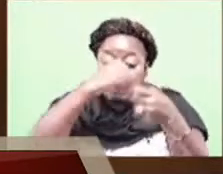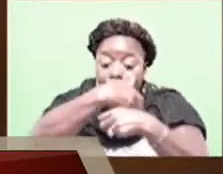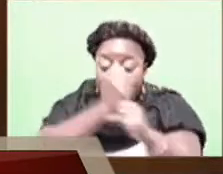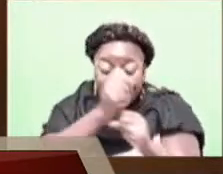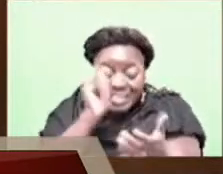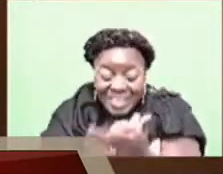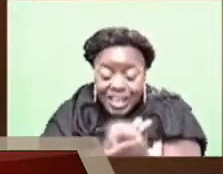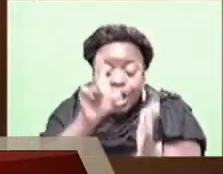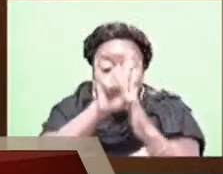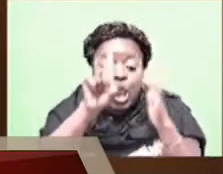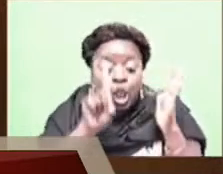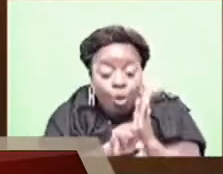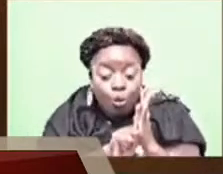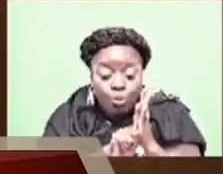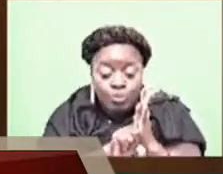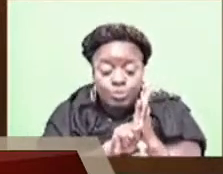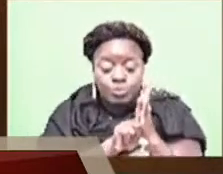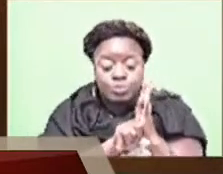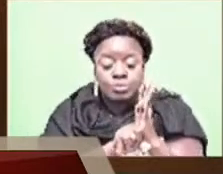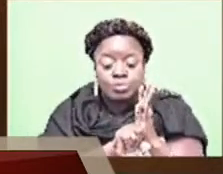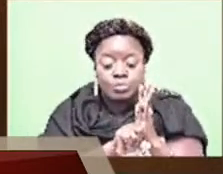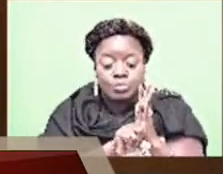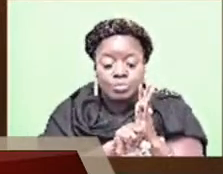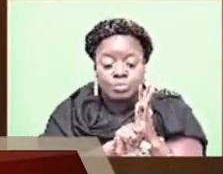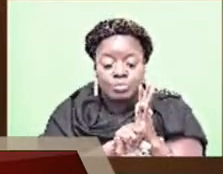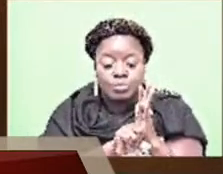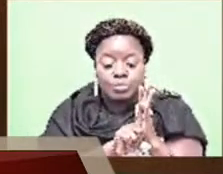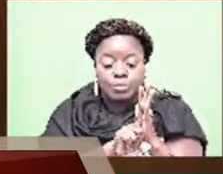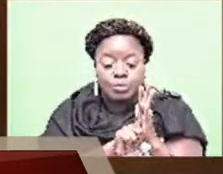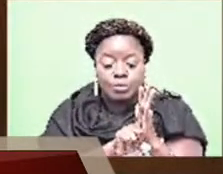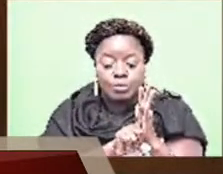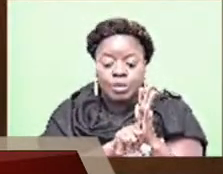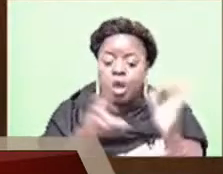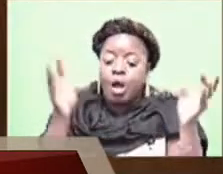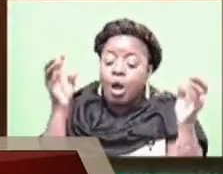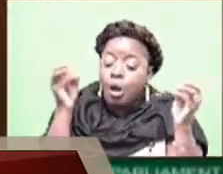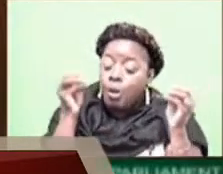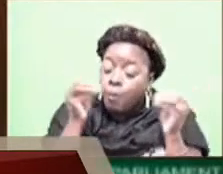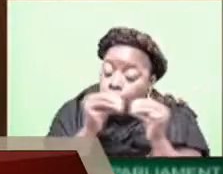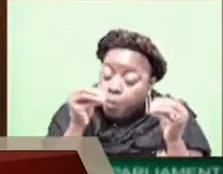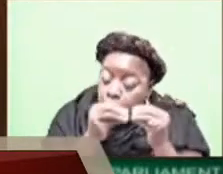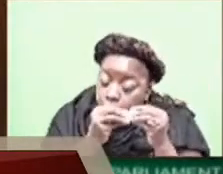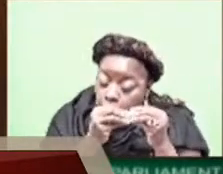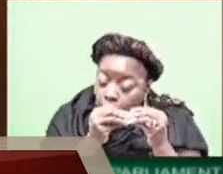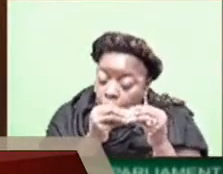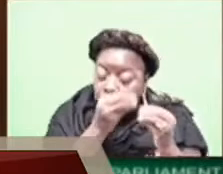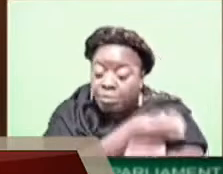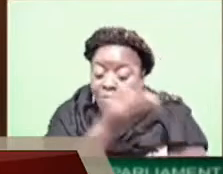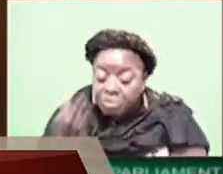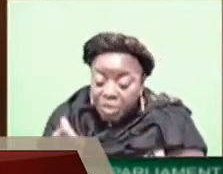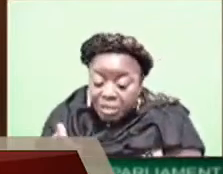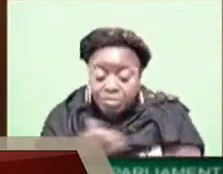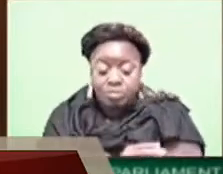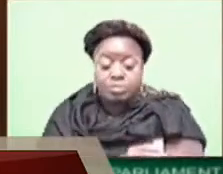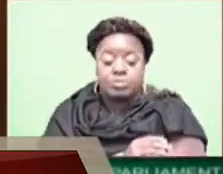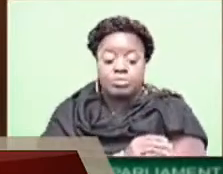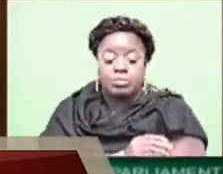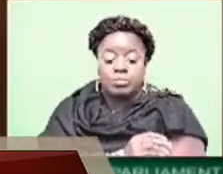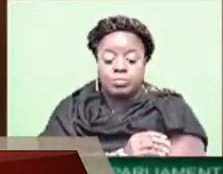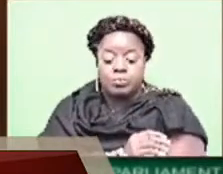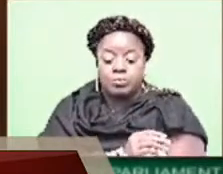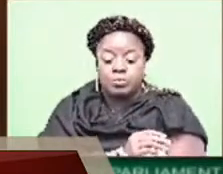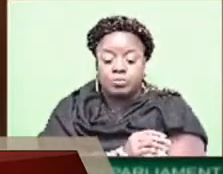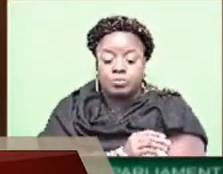law, we allow, importantly, for more matters to be regulated by way of fixed penalty. For instance, if